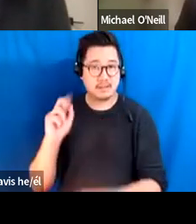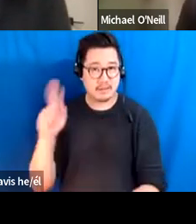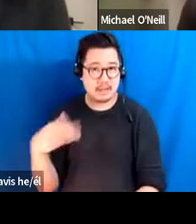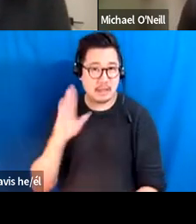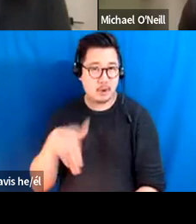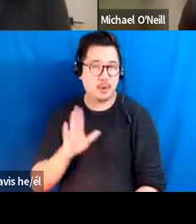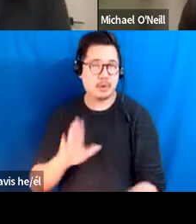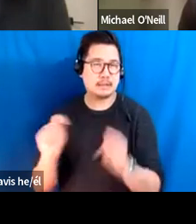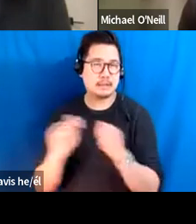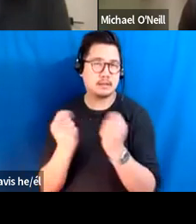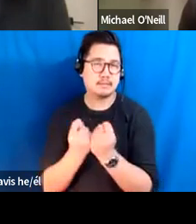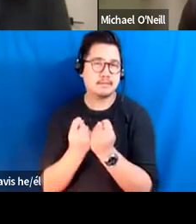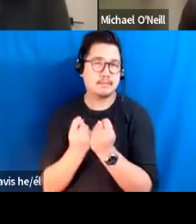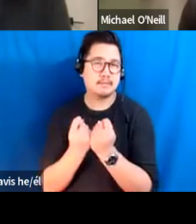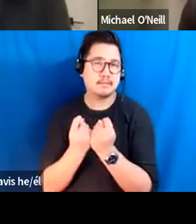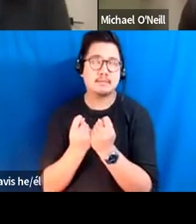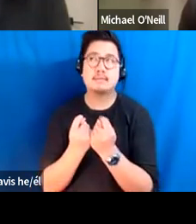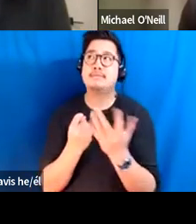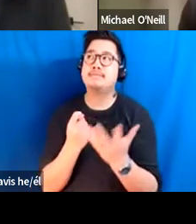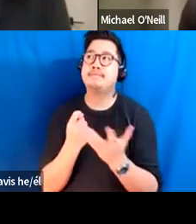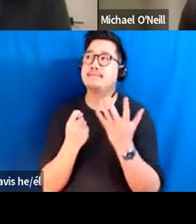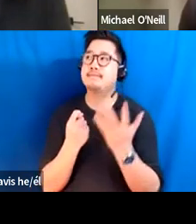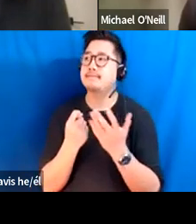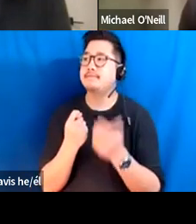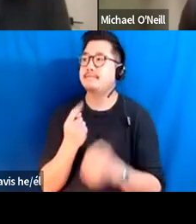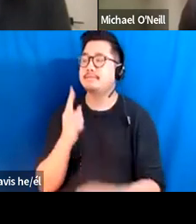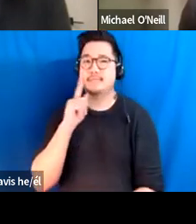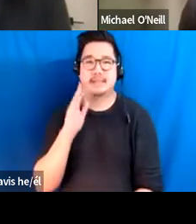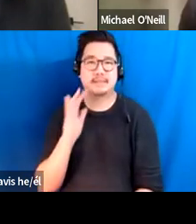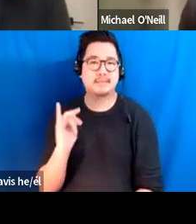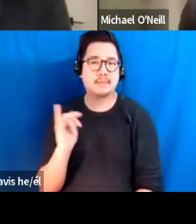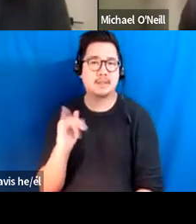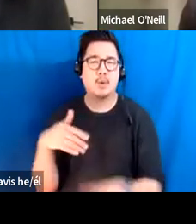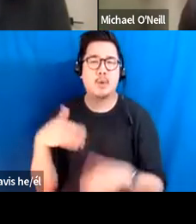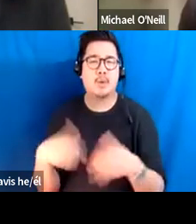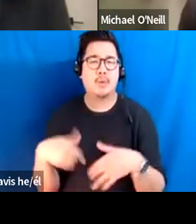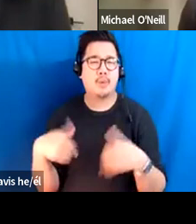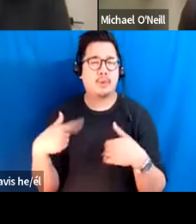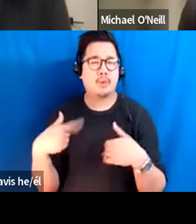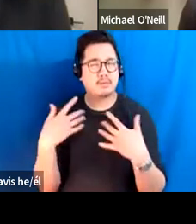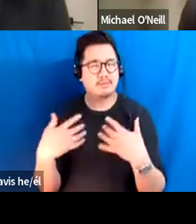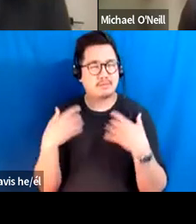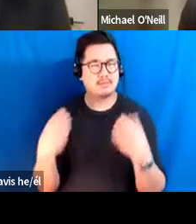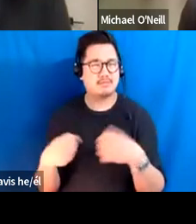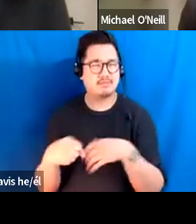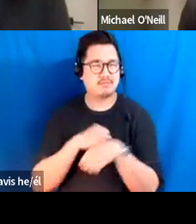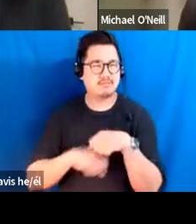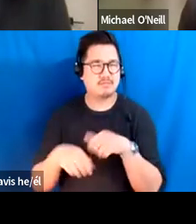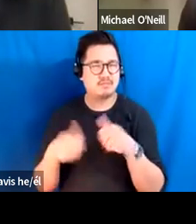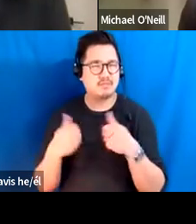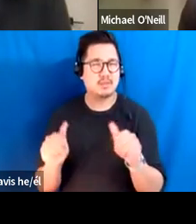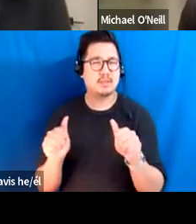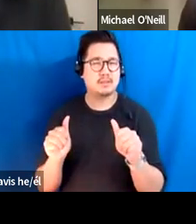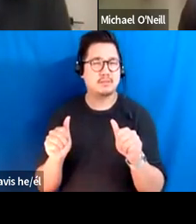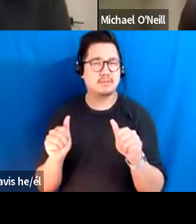took um what sounded like a really valiant effort to to sort of